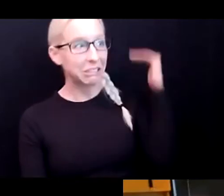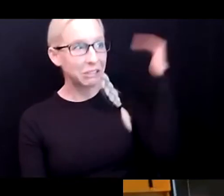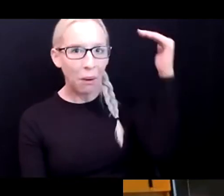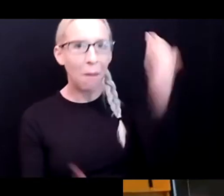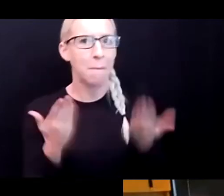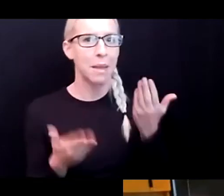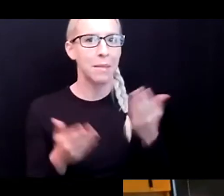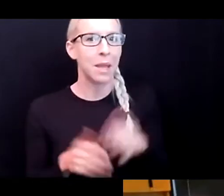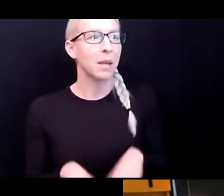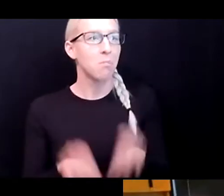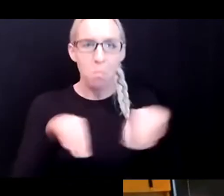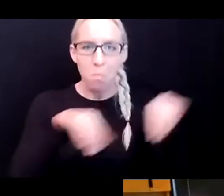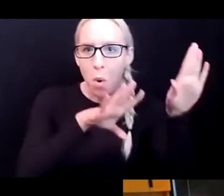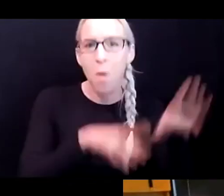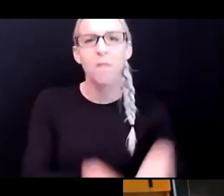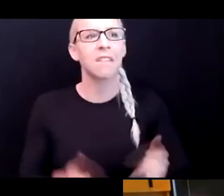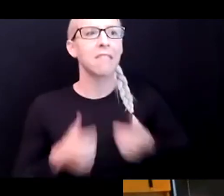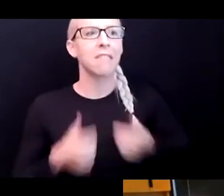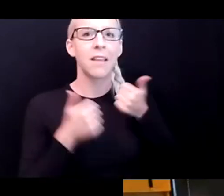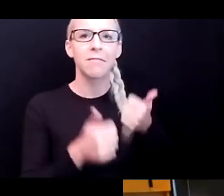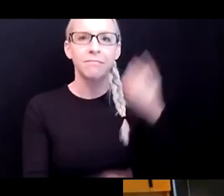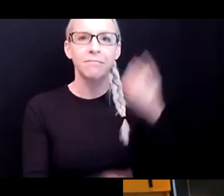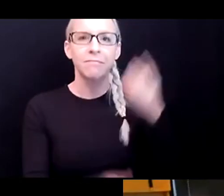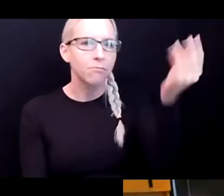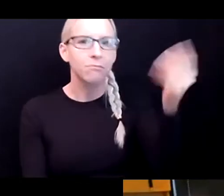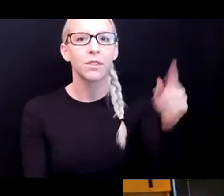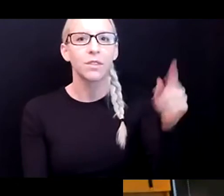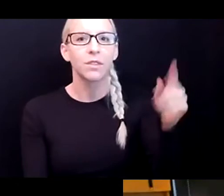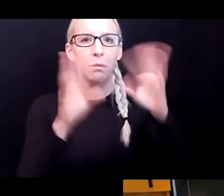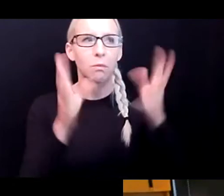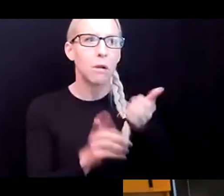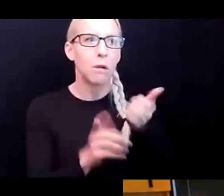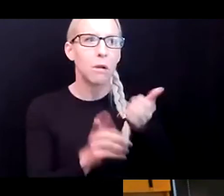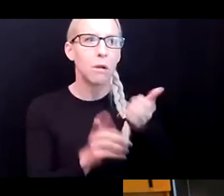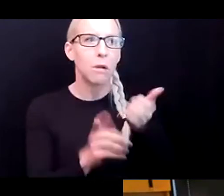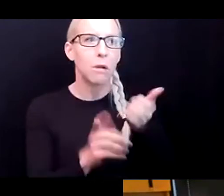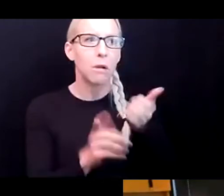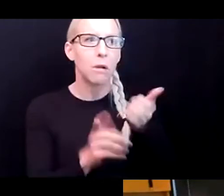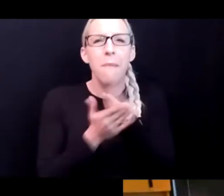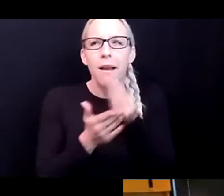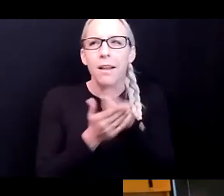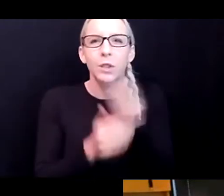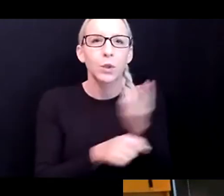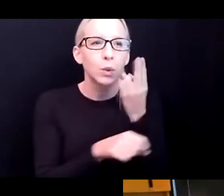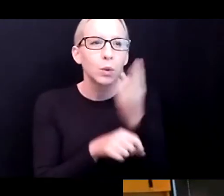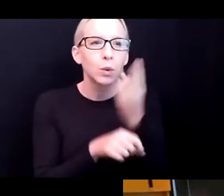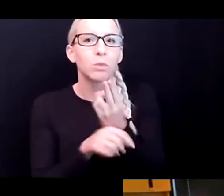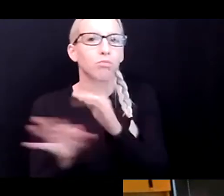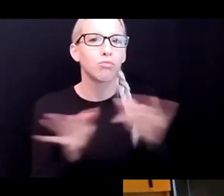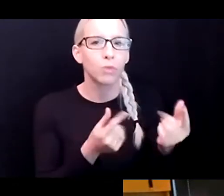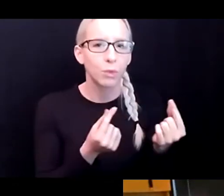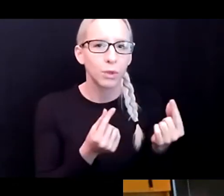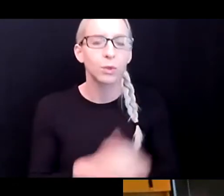going to school, how are we going to use that money for him? His account right now, we've left it just in the